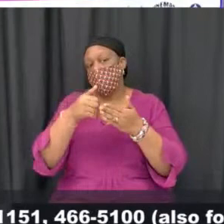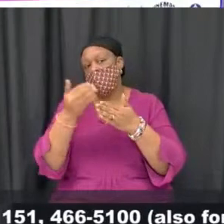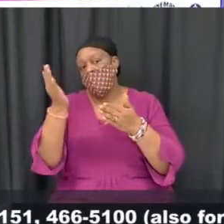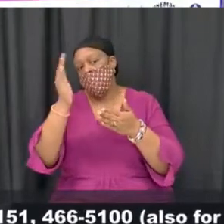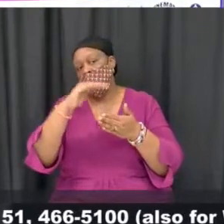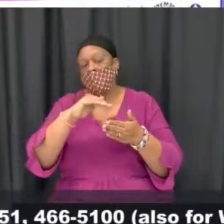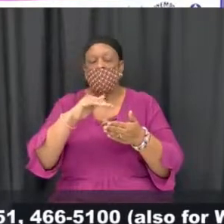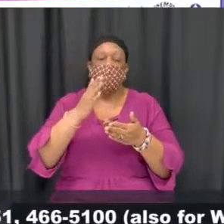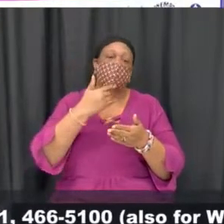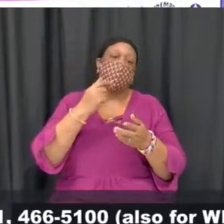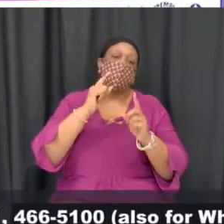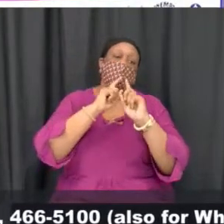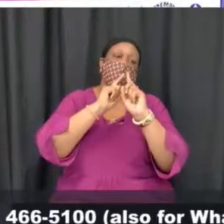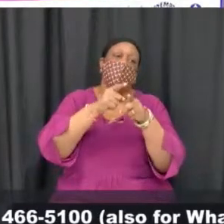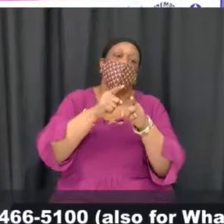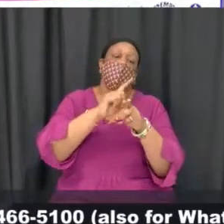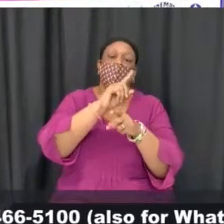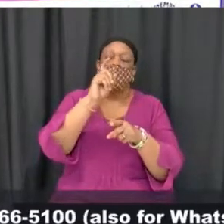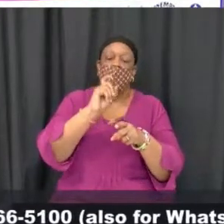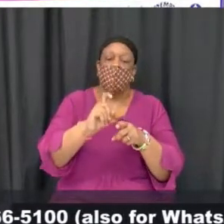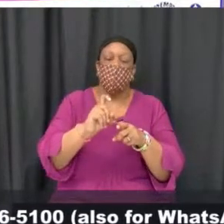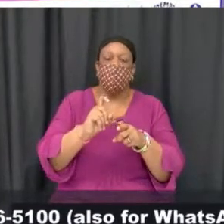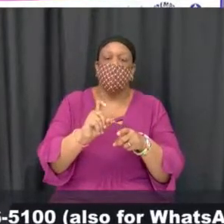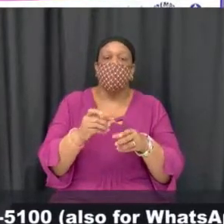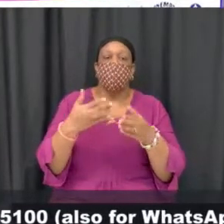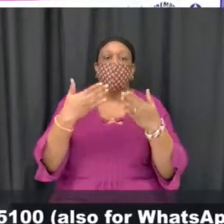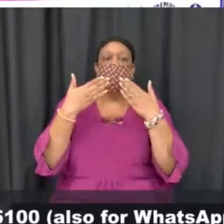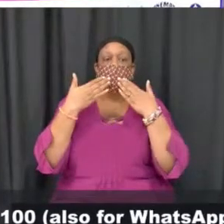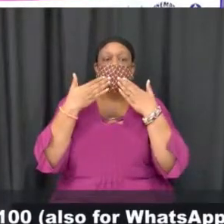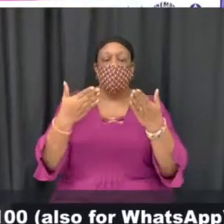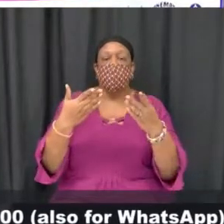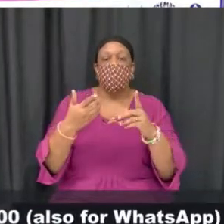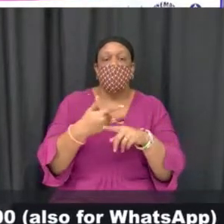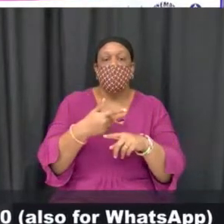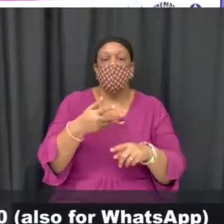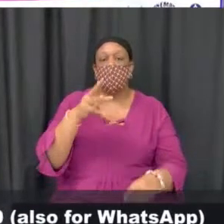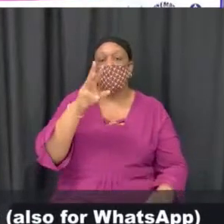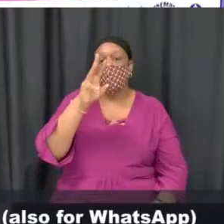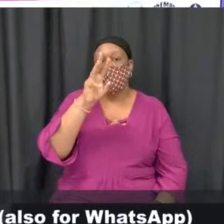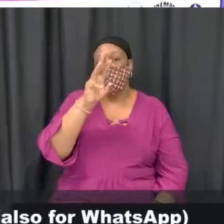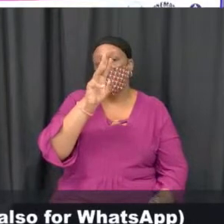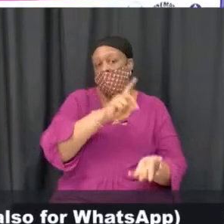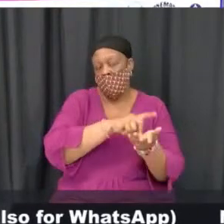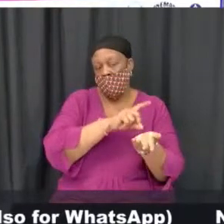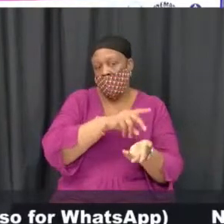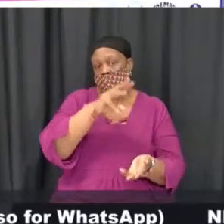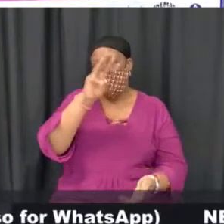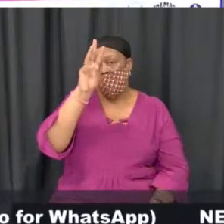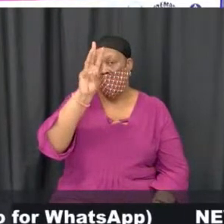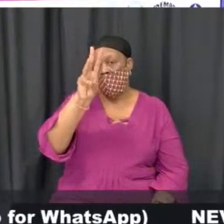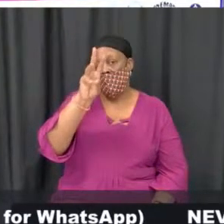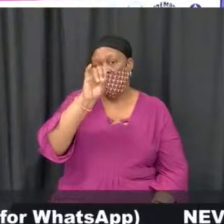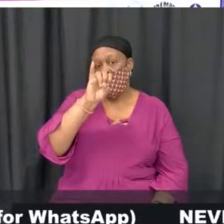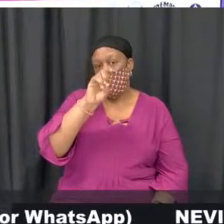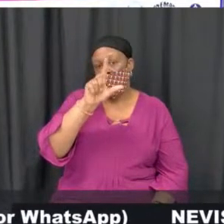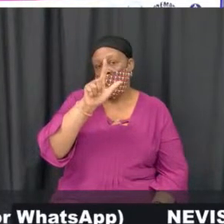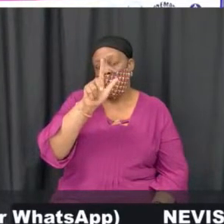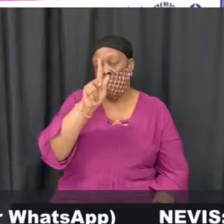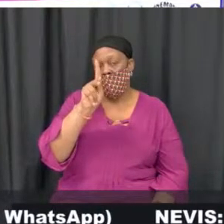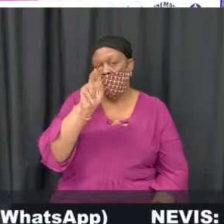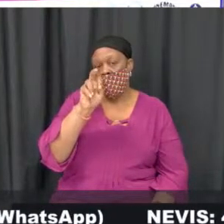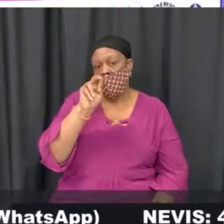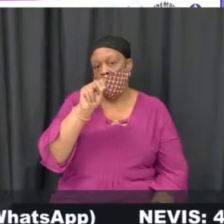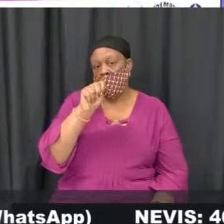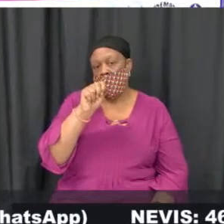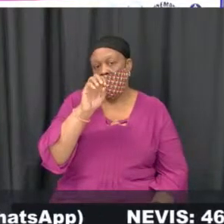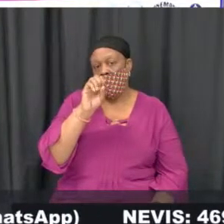thank Dr. Cameron Wilkinson, our Medical Chief of Staff, who continues to avail